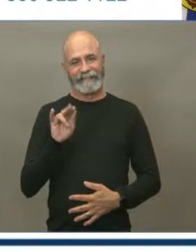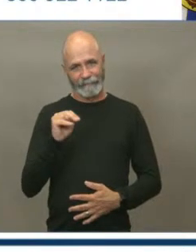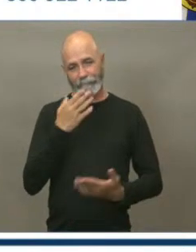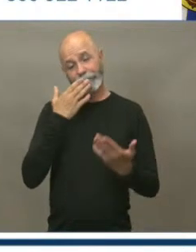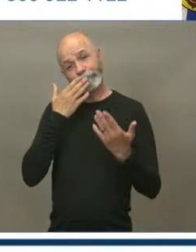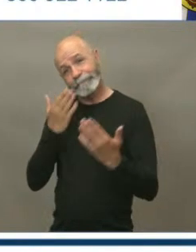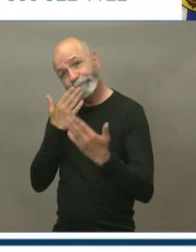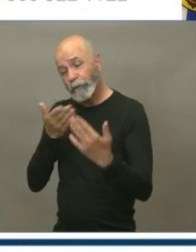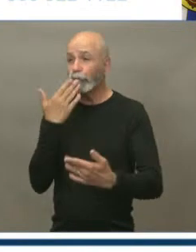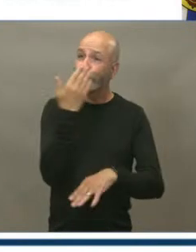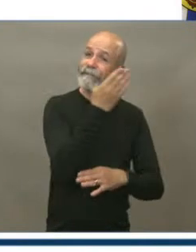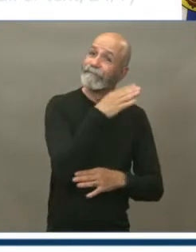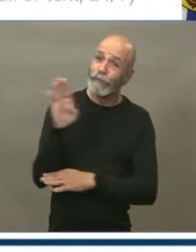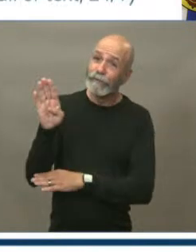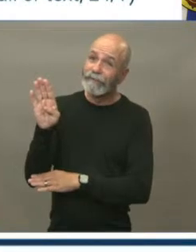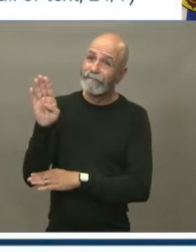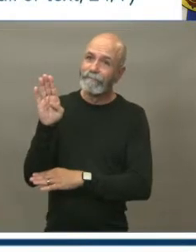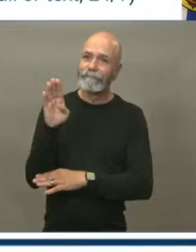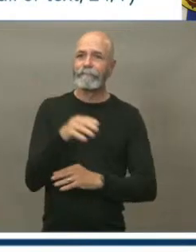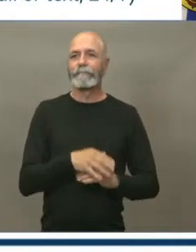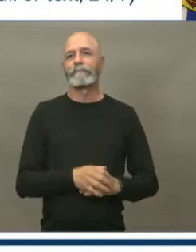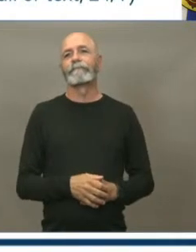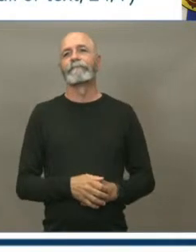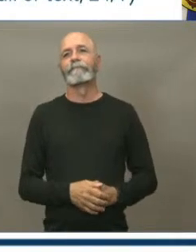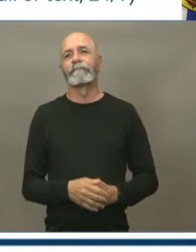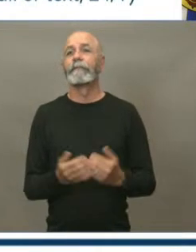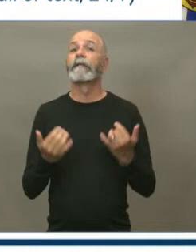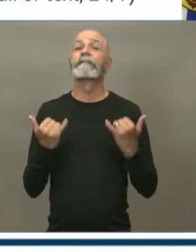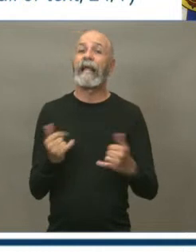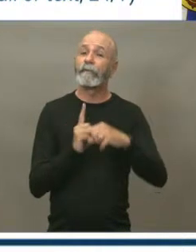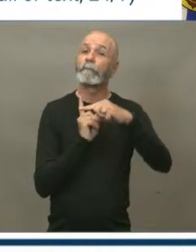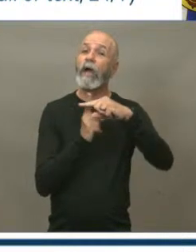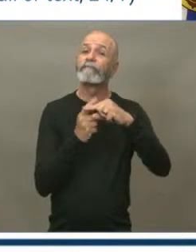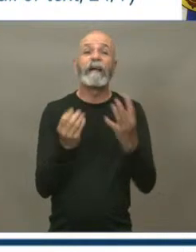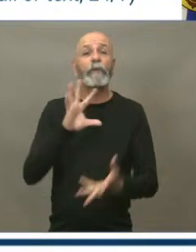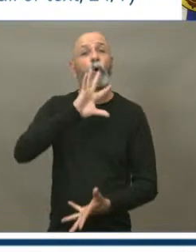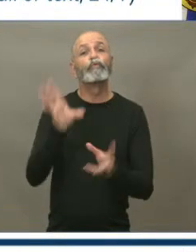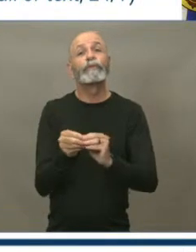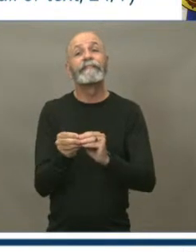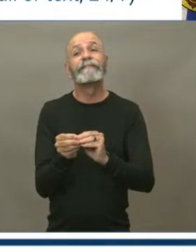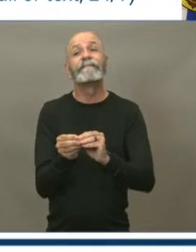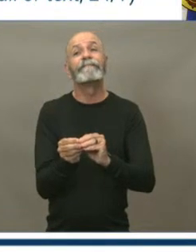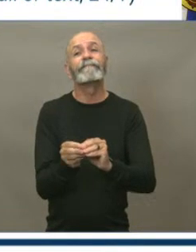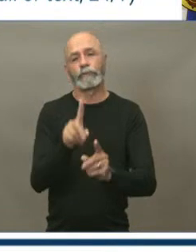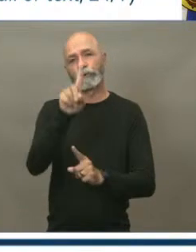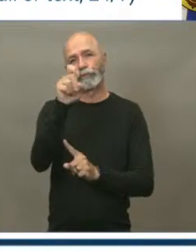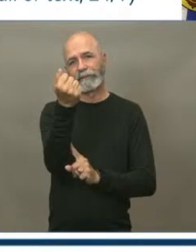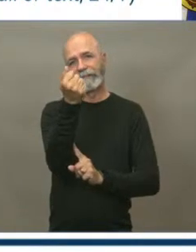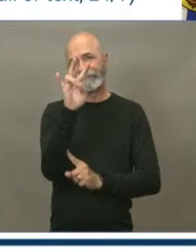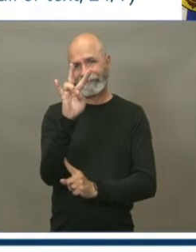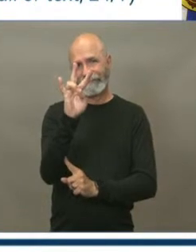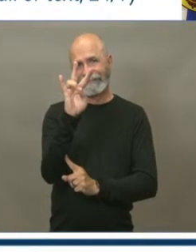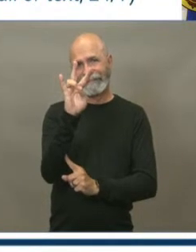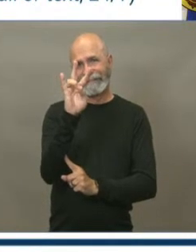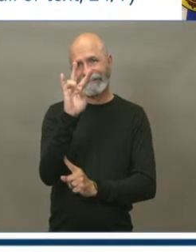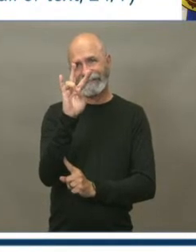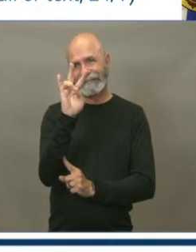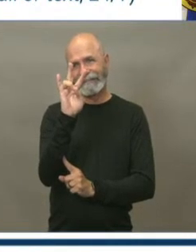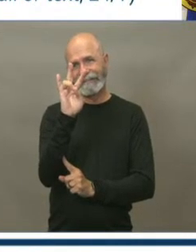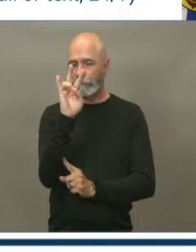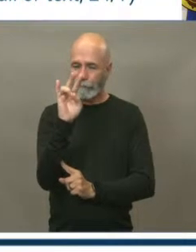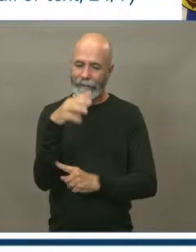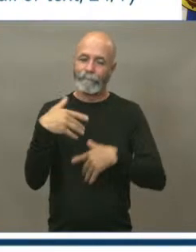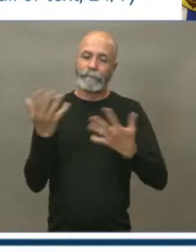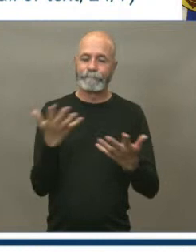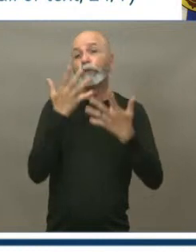afternoon, everyone. Today we are reporting 117 new cases of COVID. We do have some sad news today.